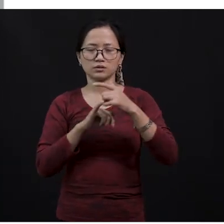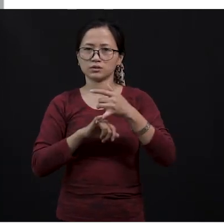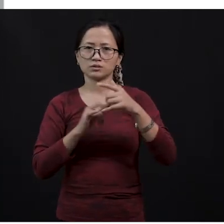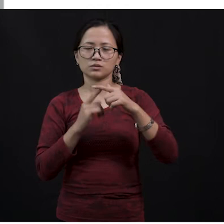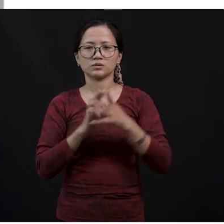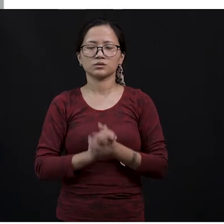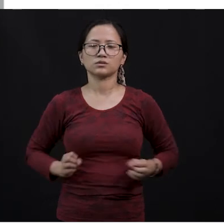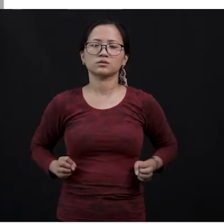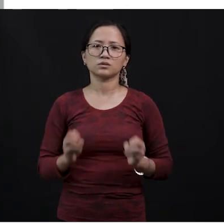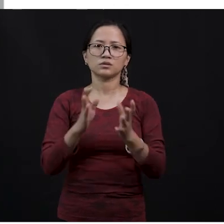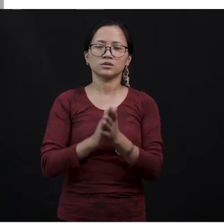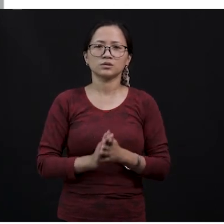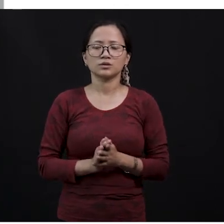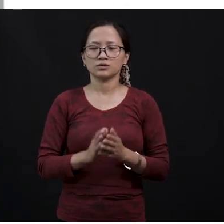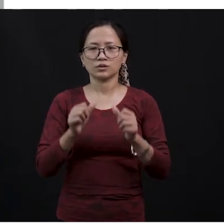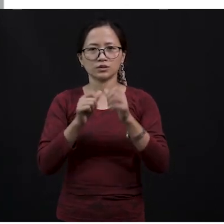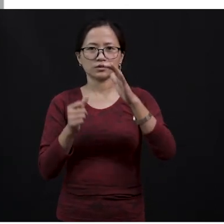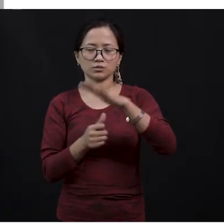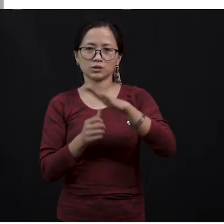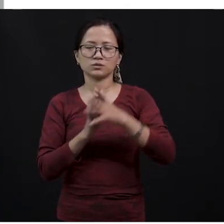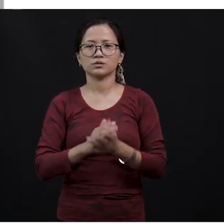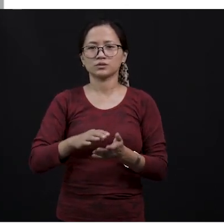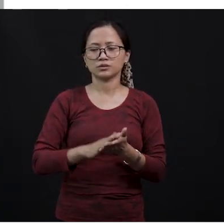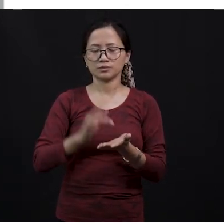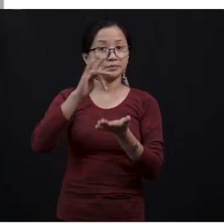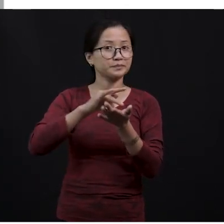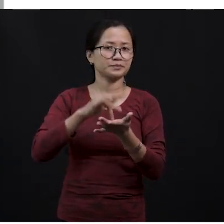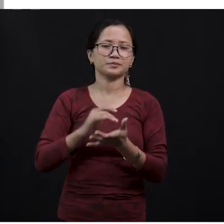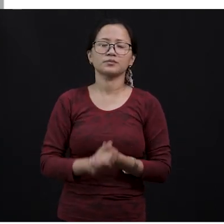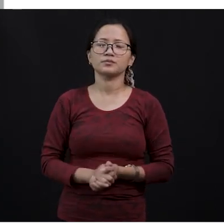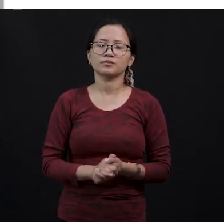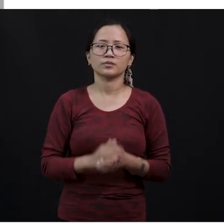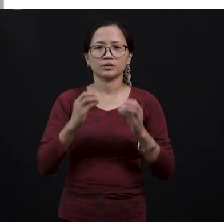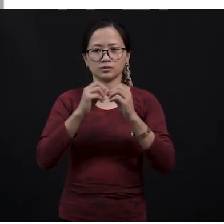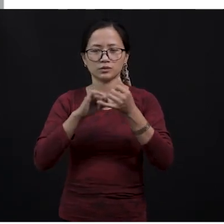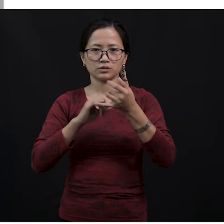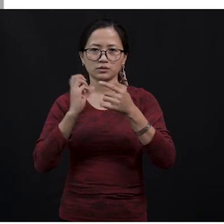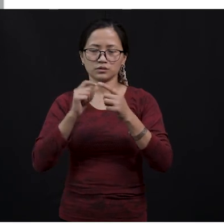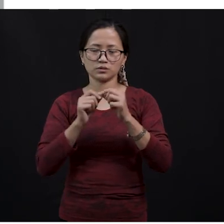they started interfering in the administration of the kingdom. So basically,